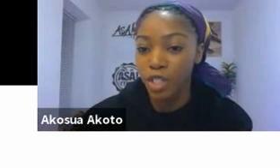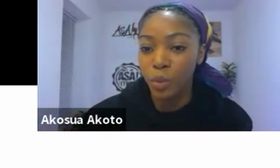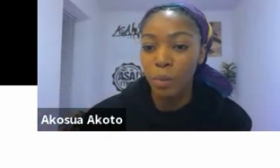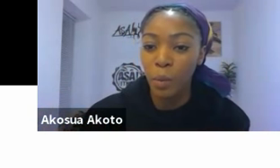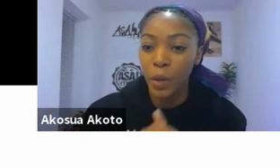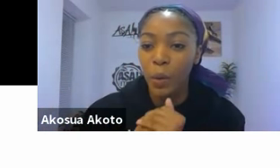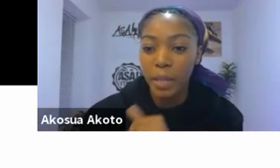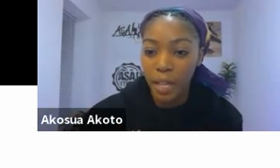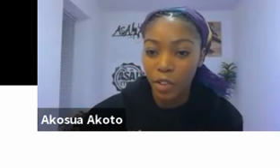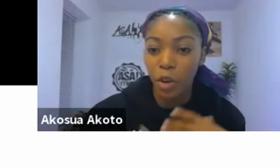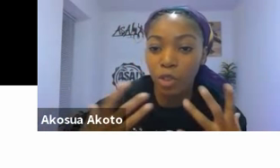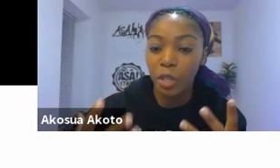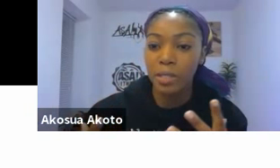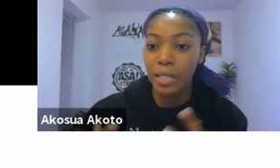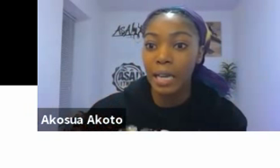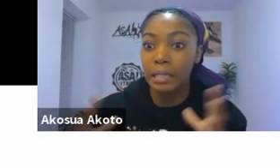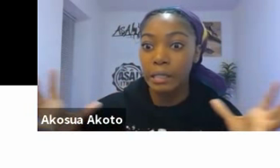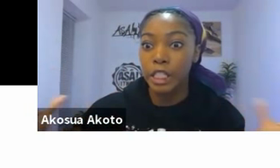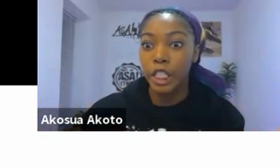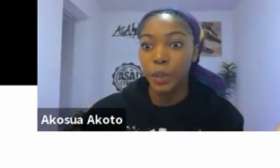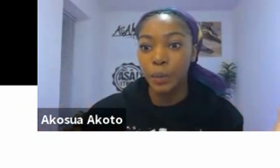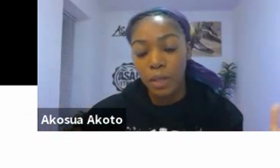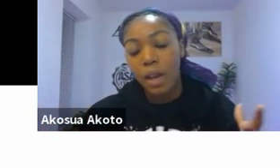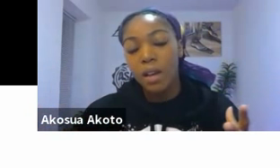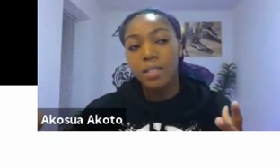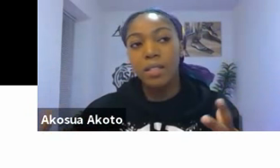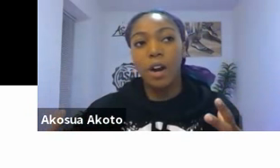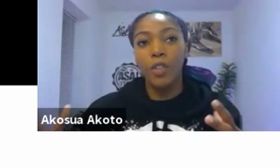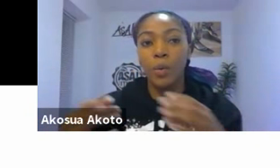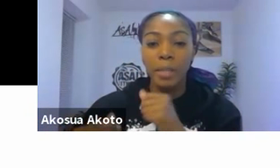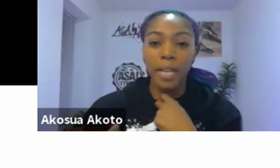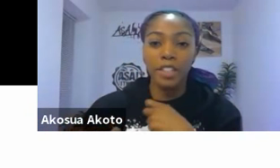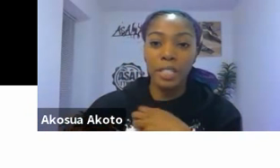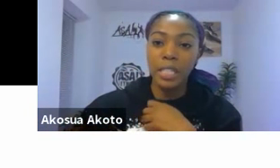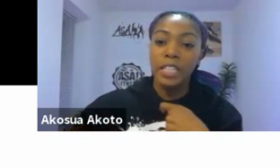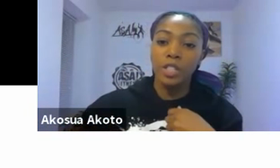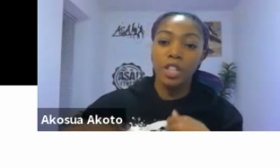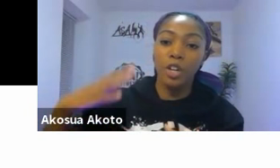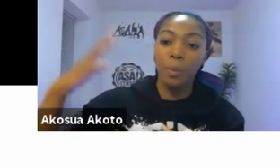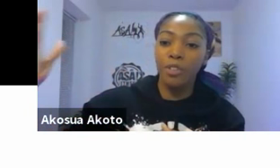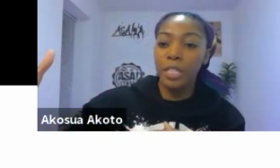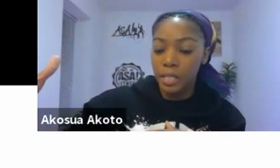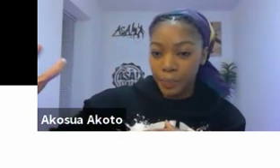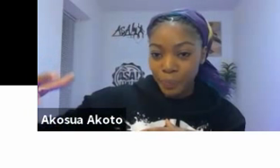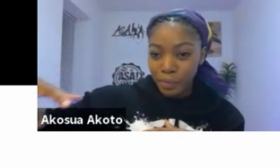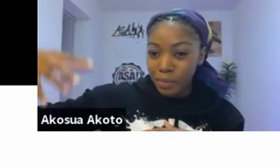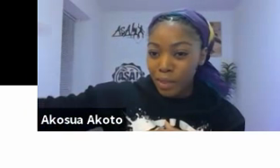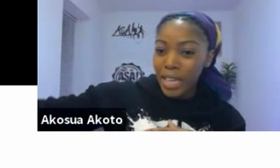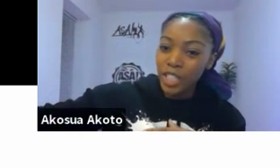ceremony, there's ritual. But when a queen mother or royalty dies, it's huge. So the queen mother sends her